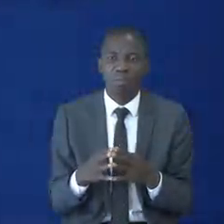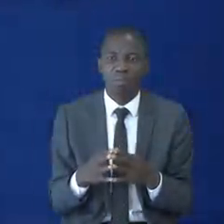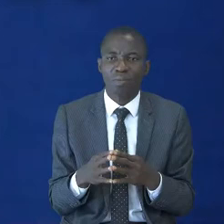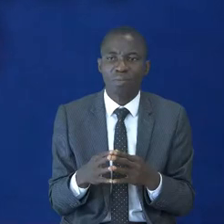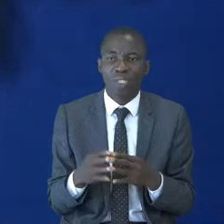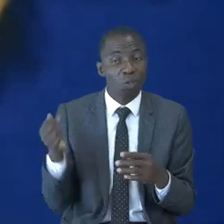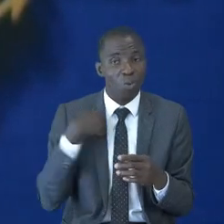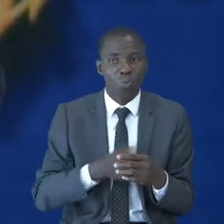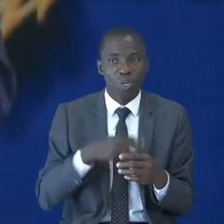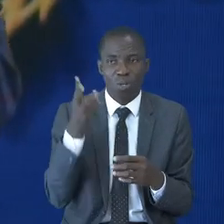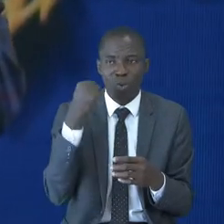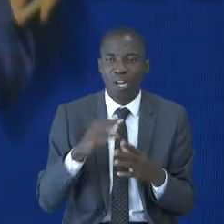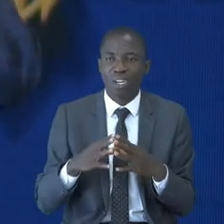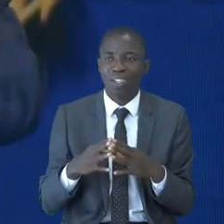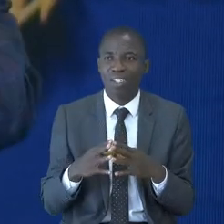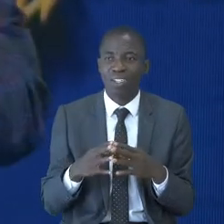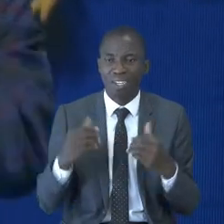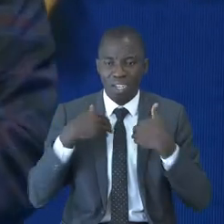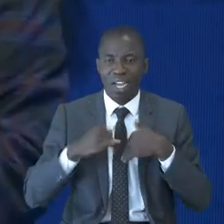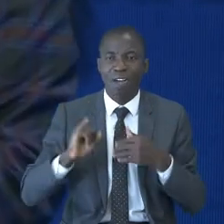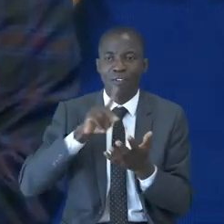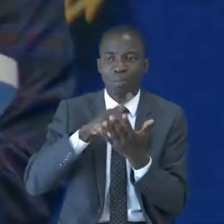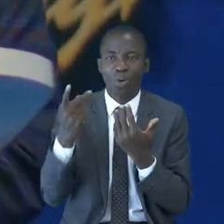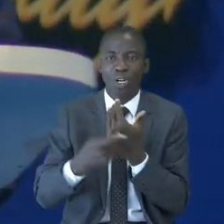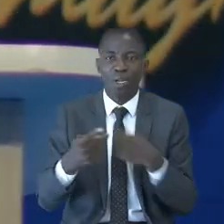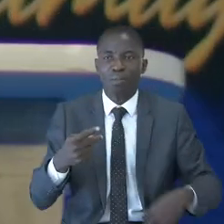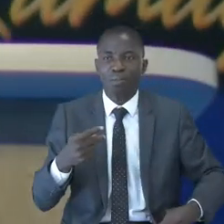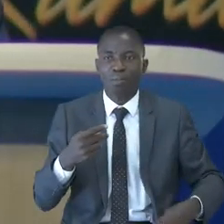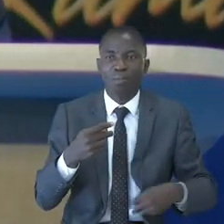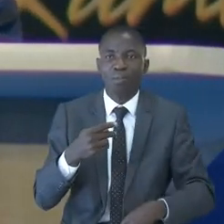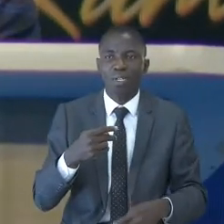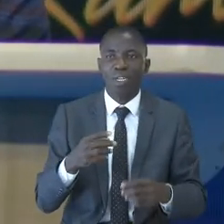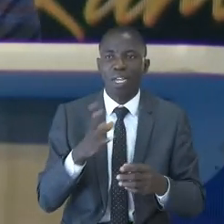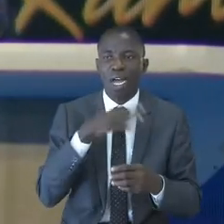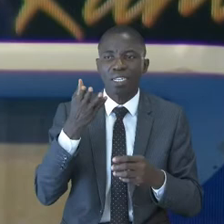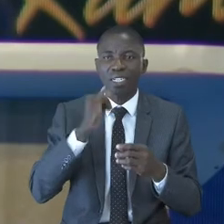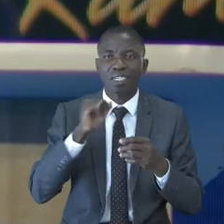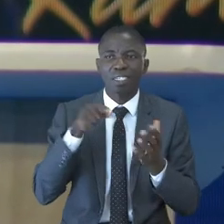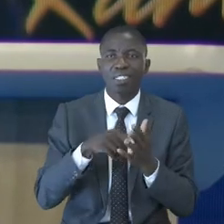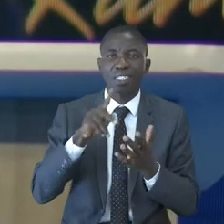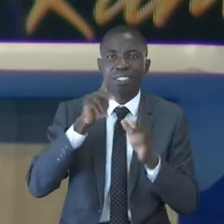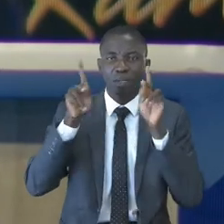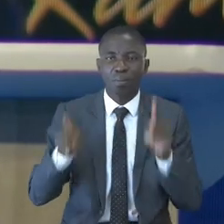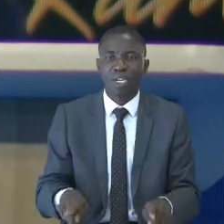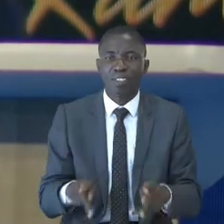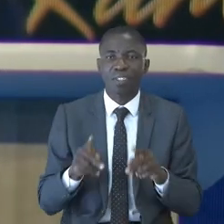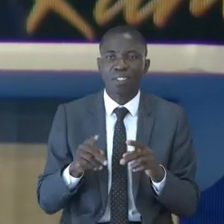We were having the crusade, and there was this person